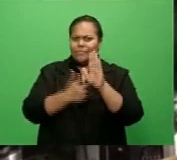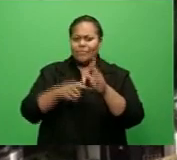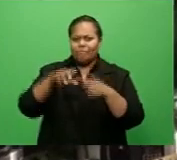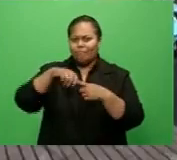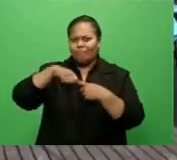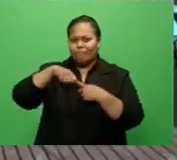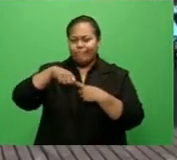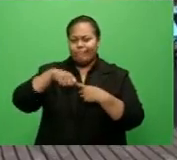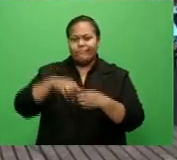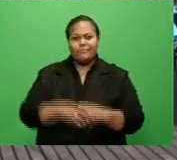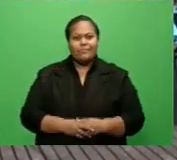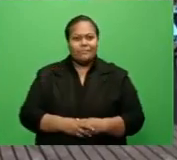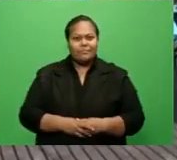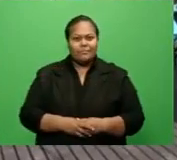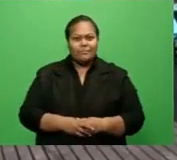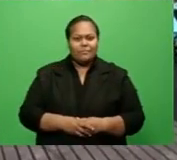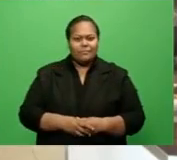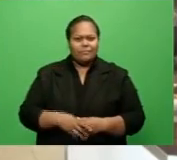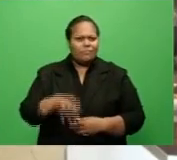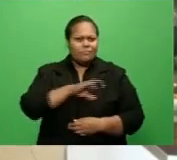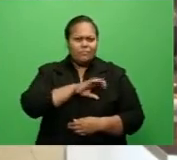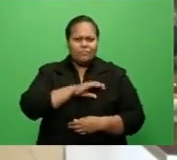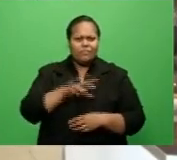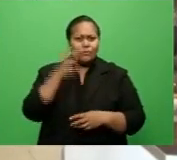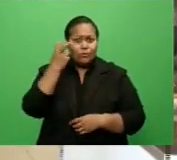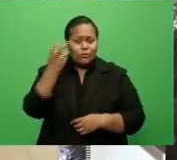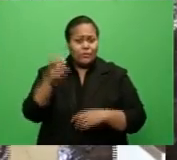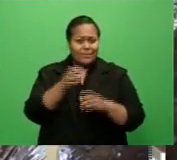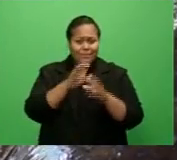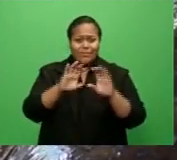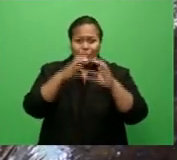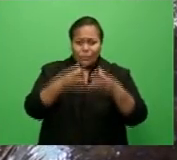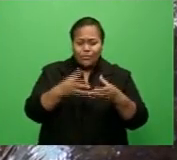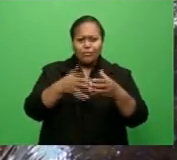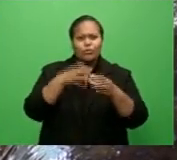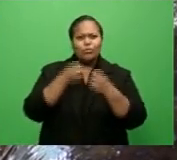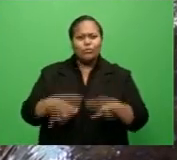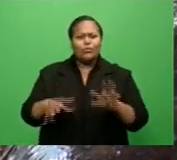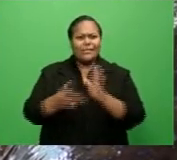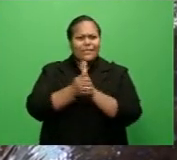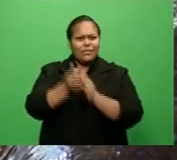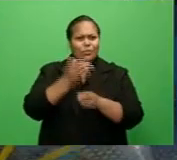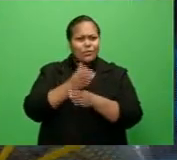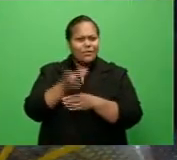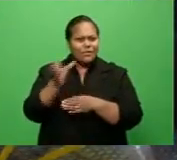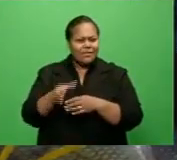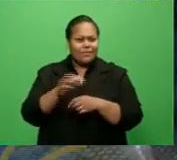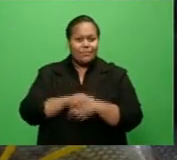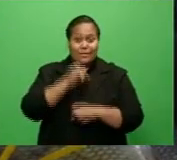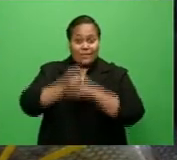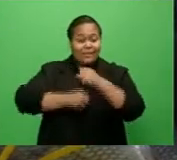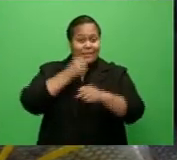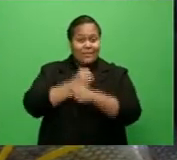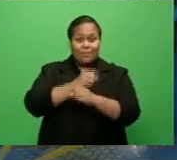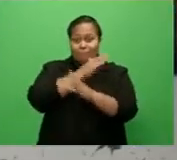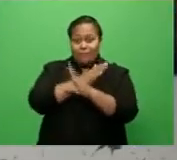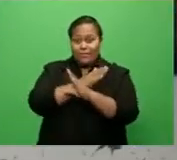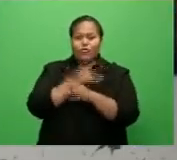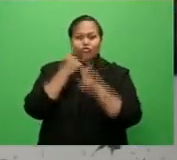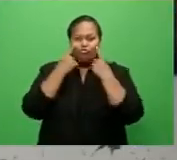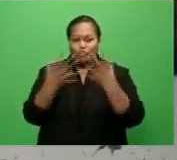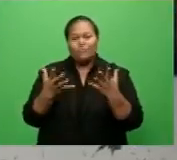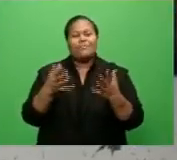recorded. There are fears that tourism industry will lose skilled workers. And seasonal ban shows positive results.